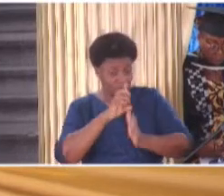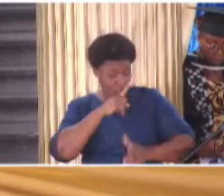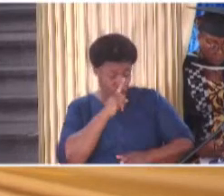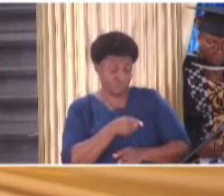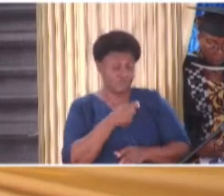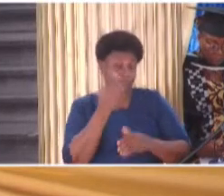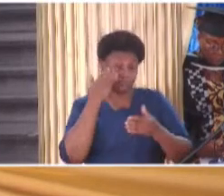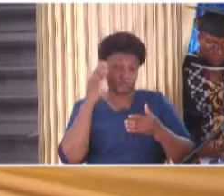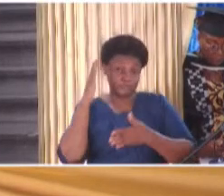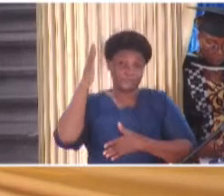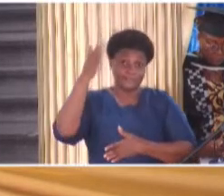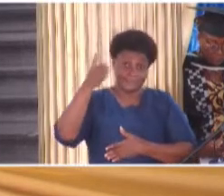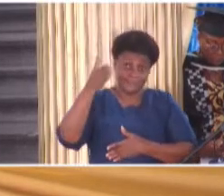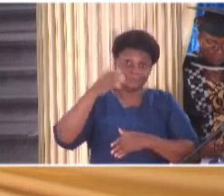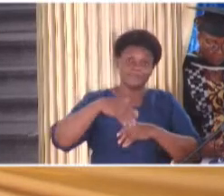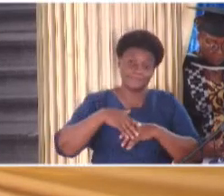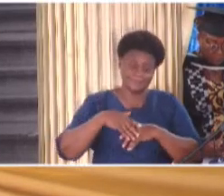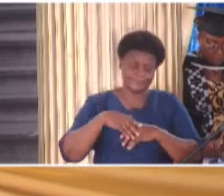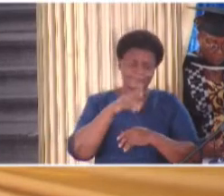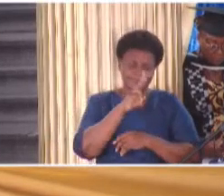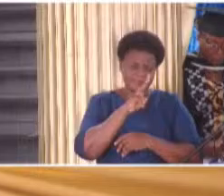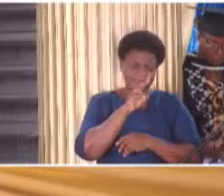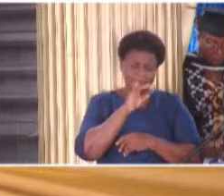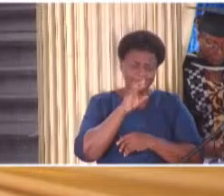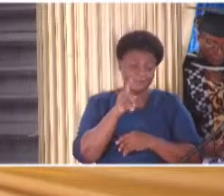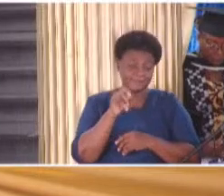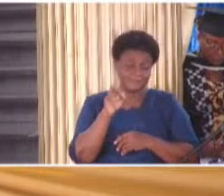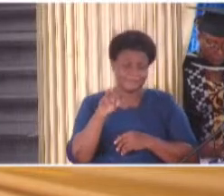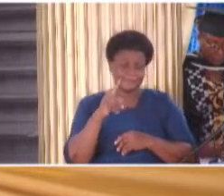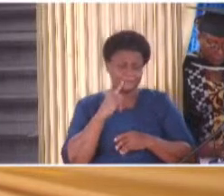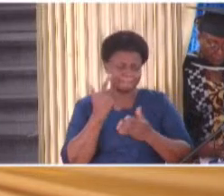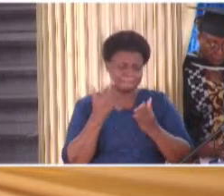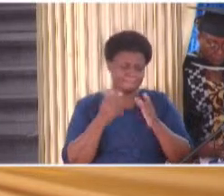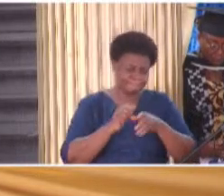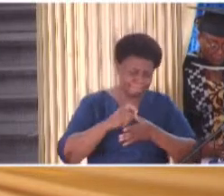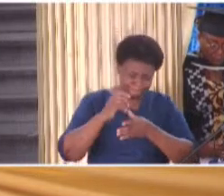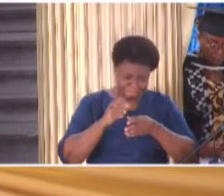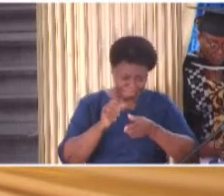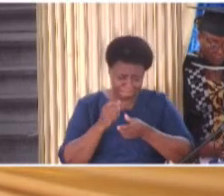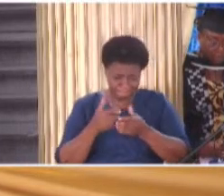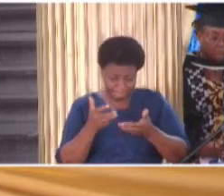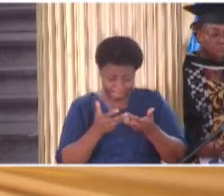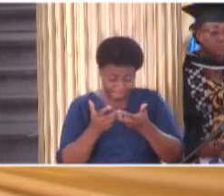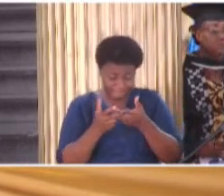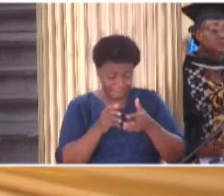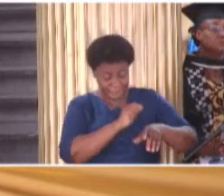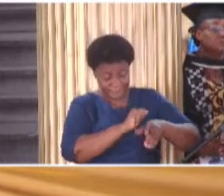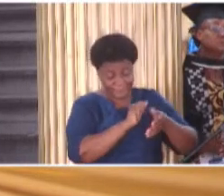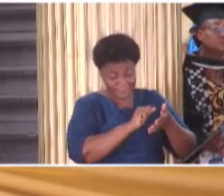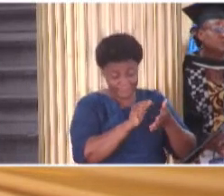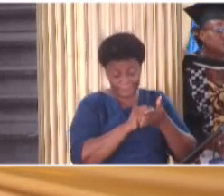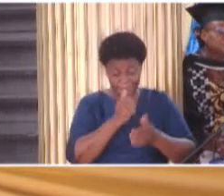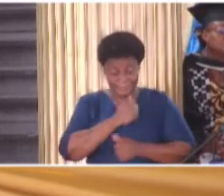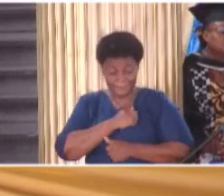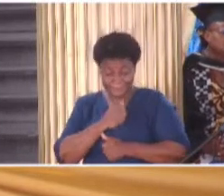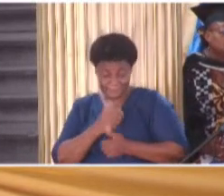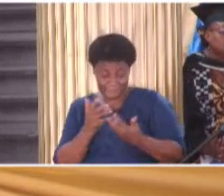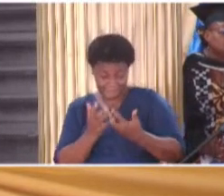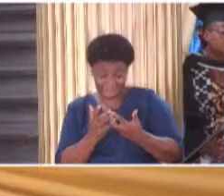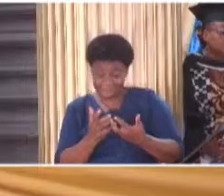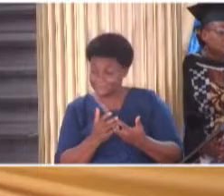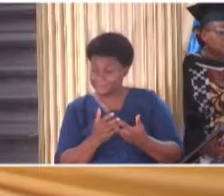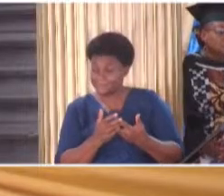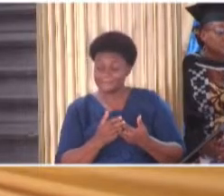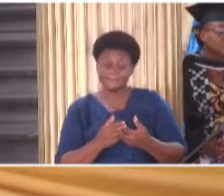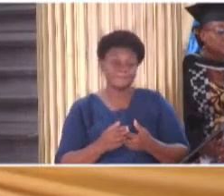ahead, Victor aspires to leverage his expertise in accounting and military background to enhance financial management and strategic planning